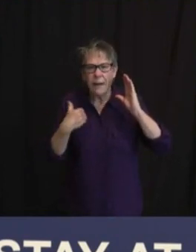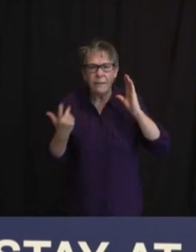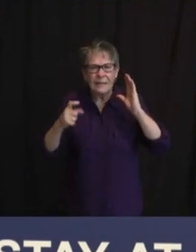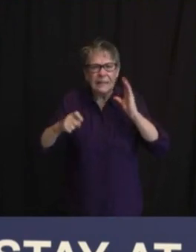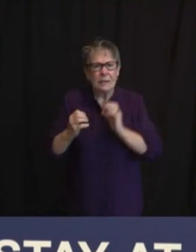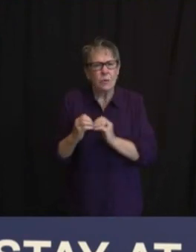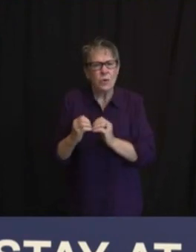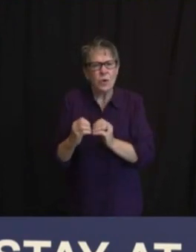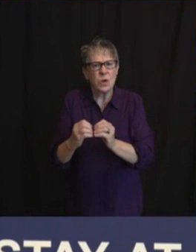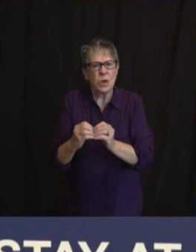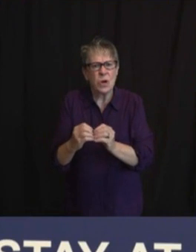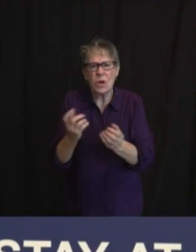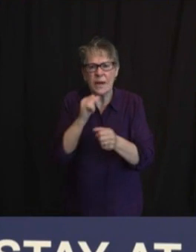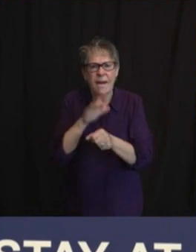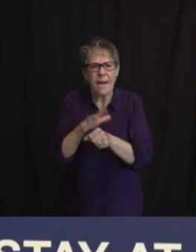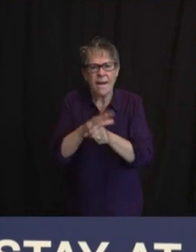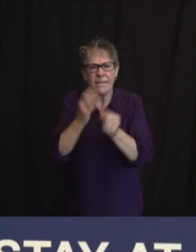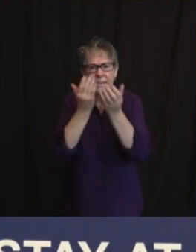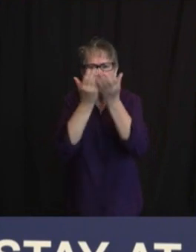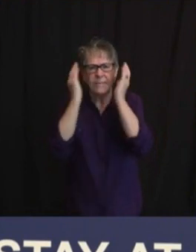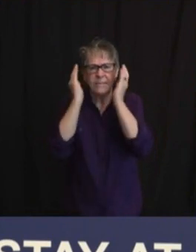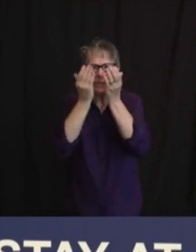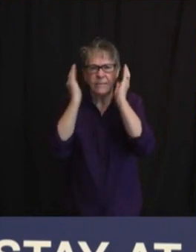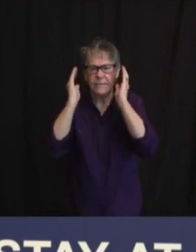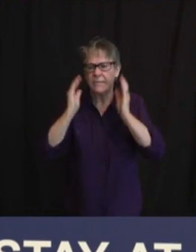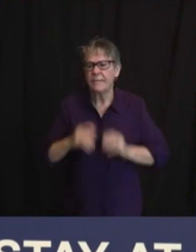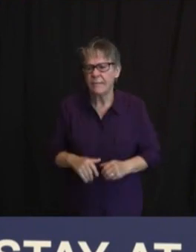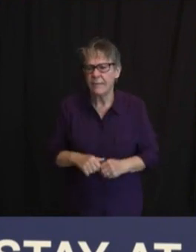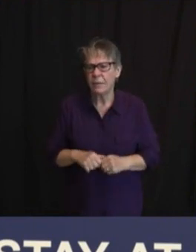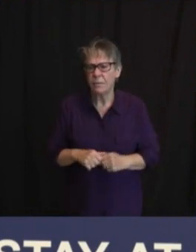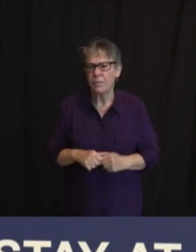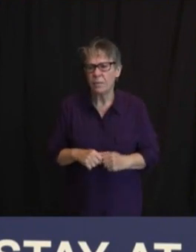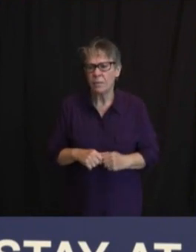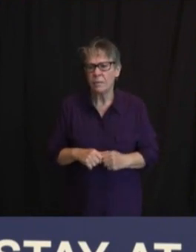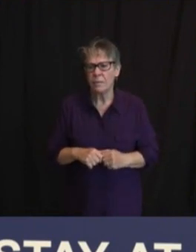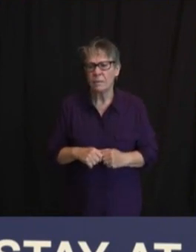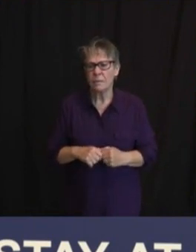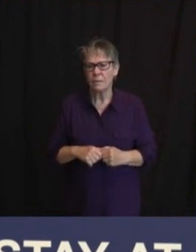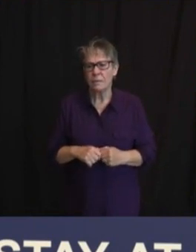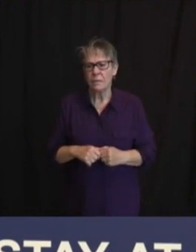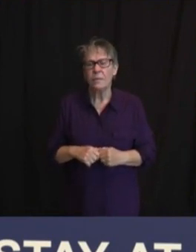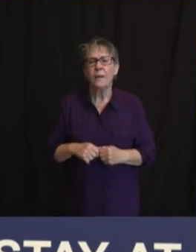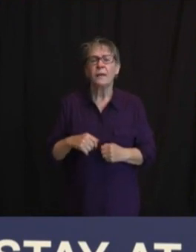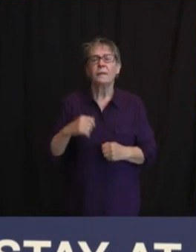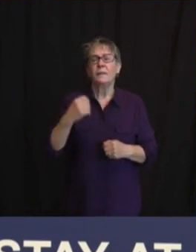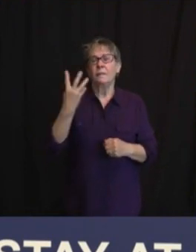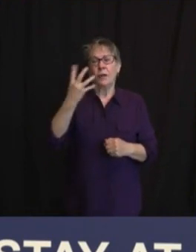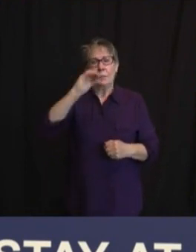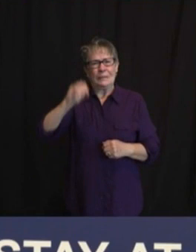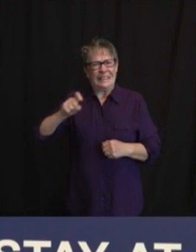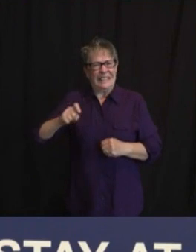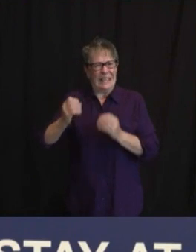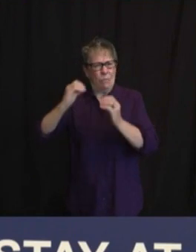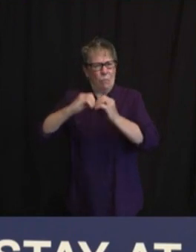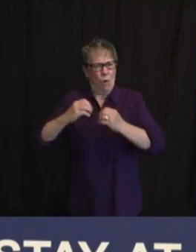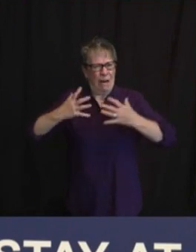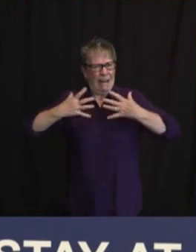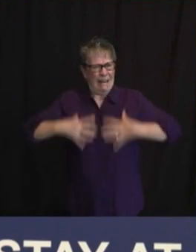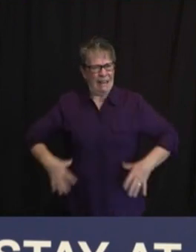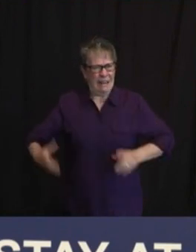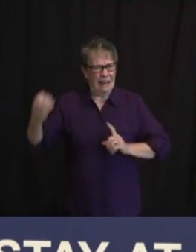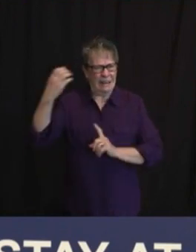2% N95s, and 1% surgical masks. We